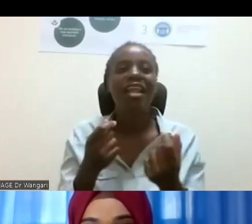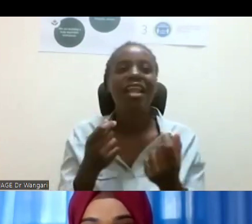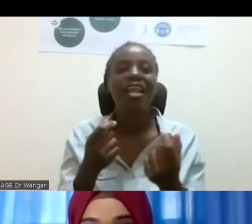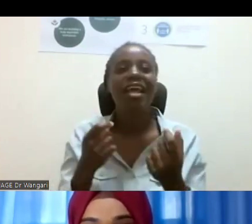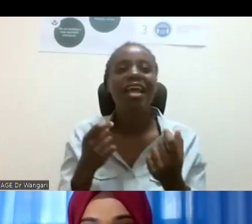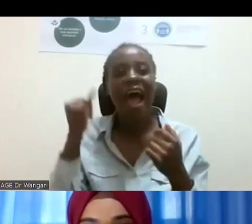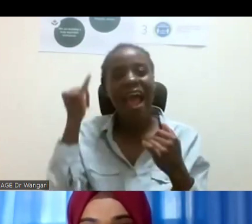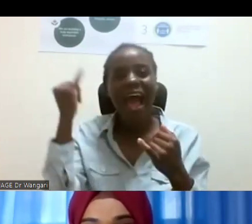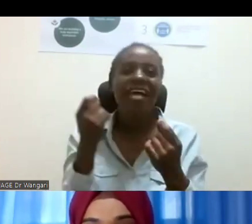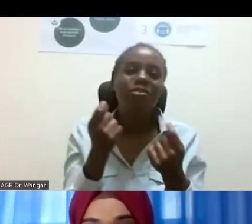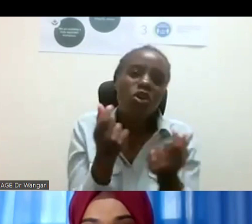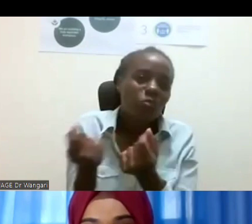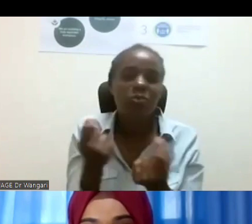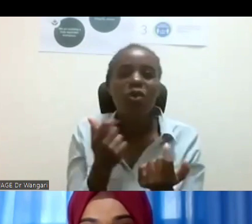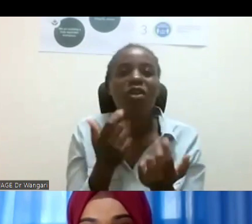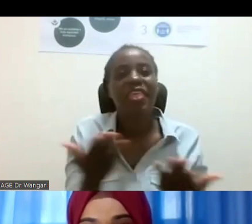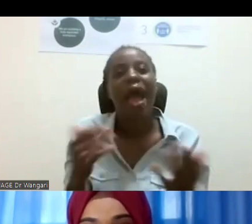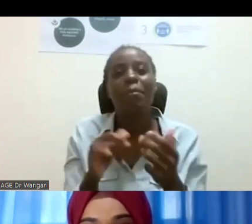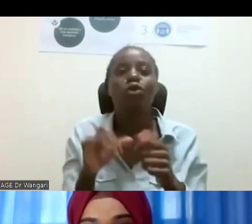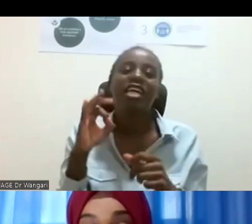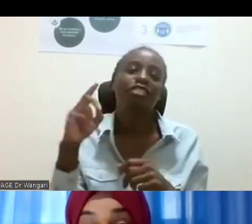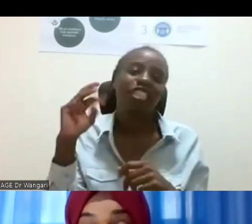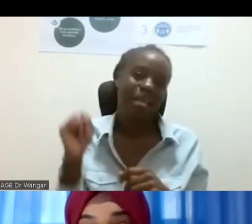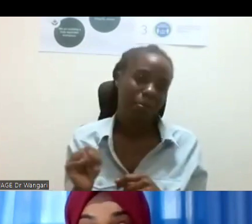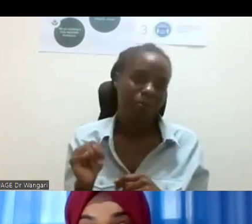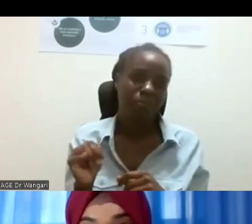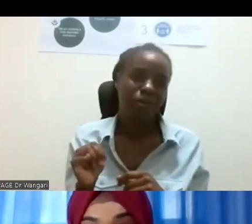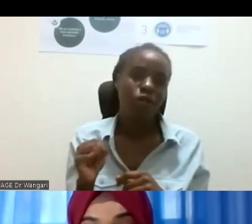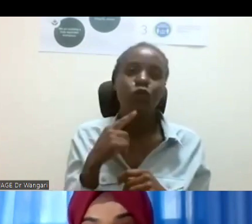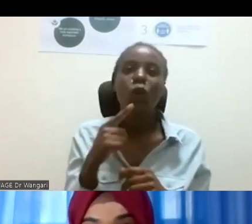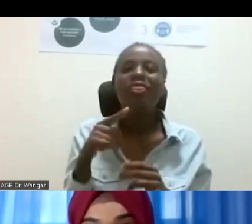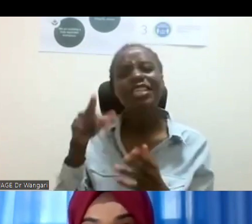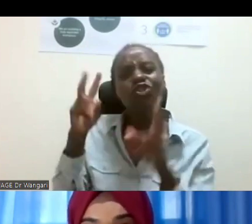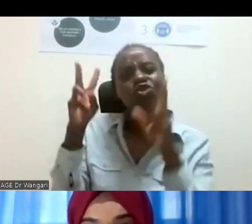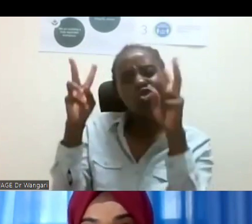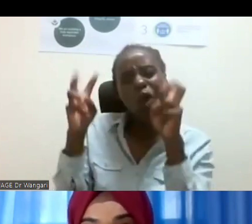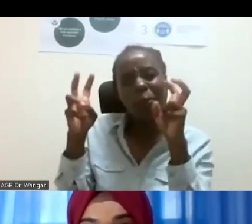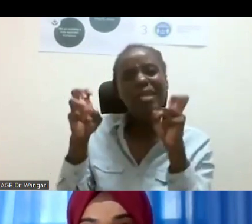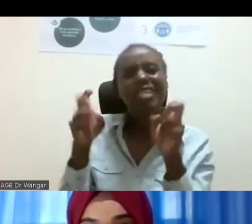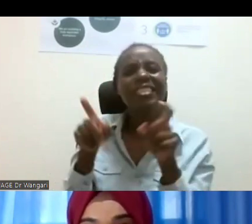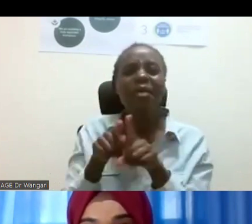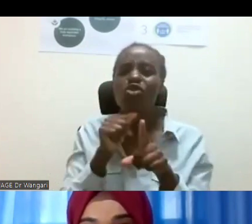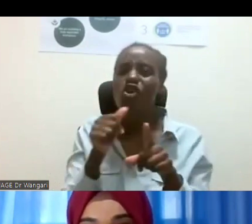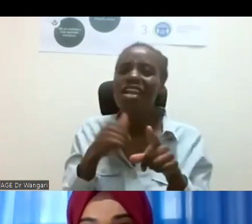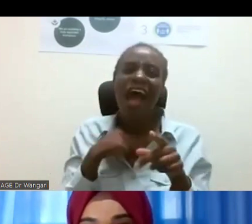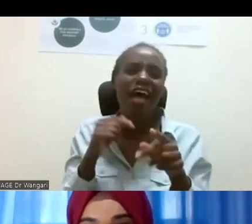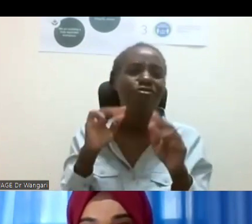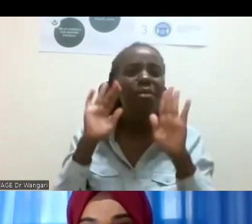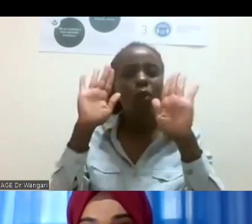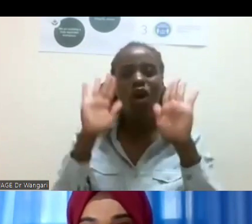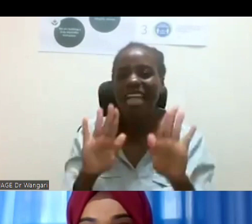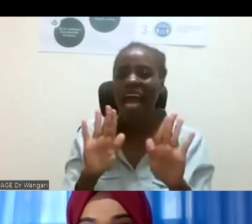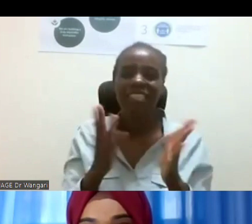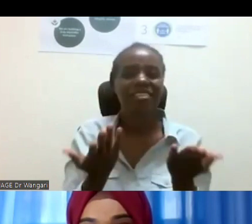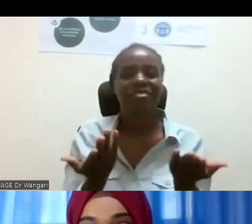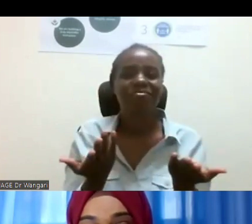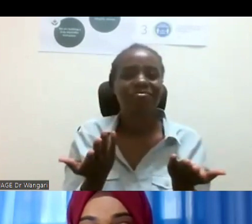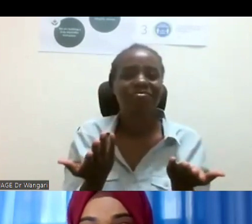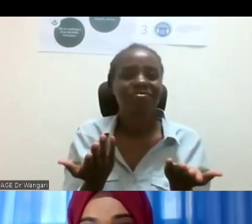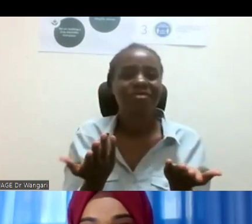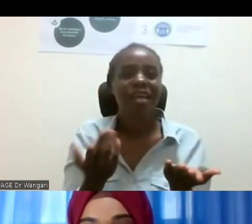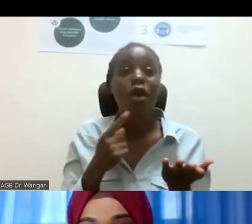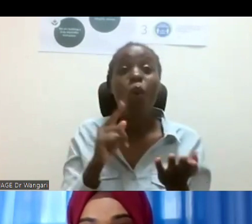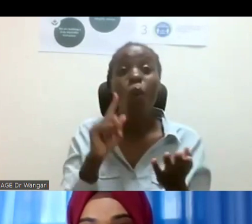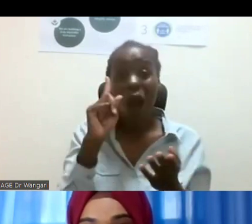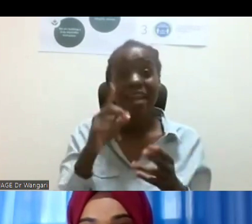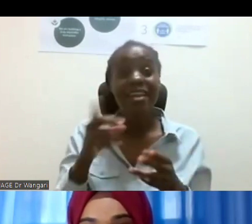medical discussion about it, or that topic itself was not given any importance as it deserved. Until one day I